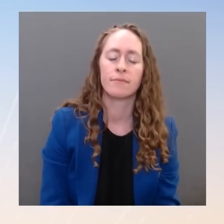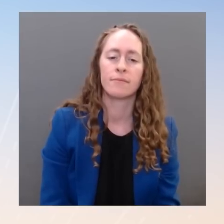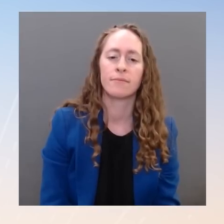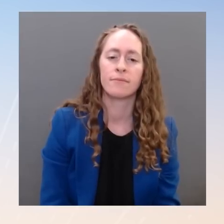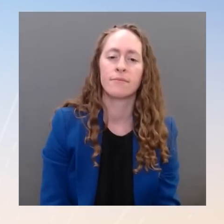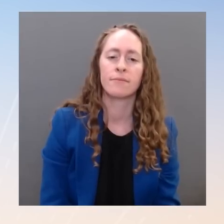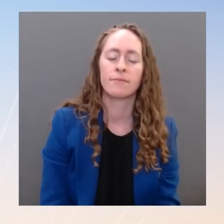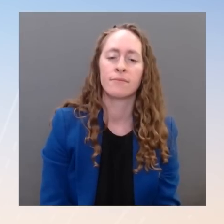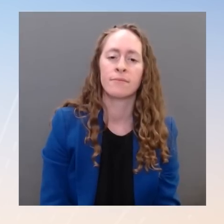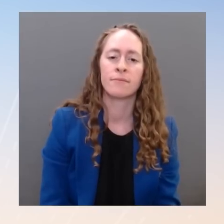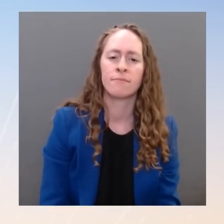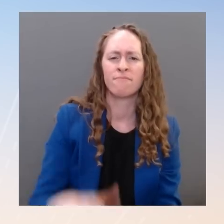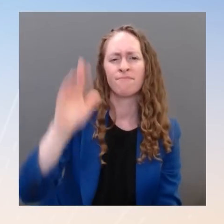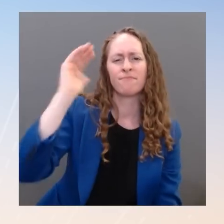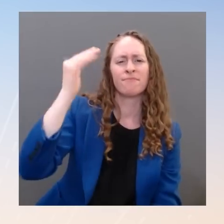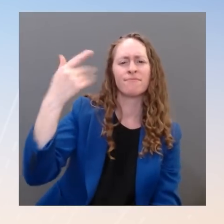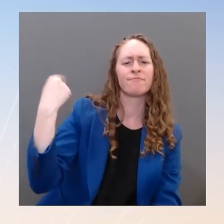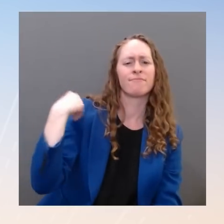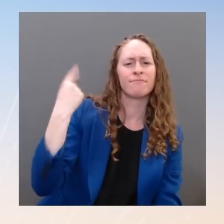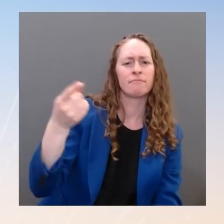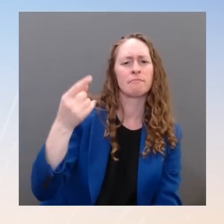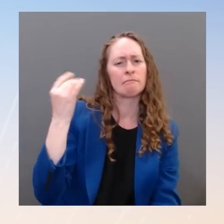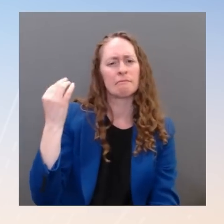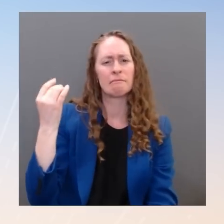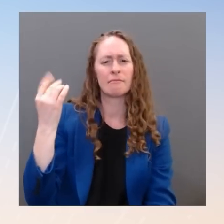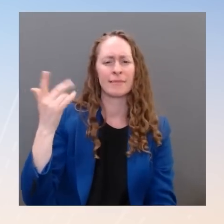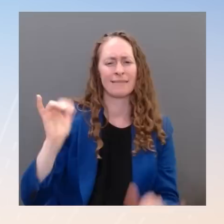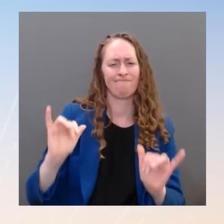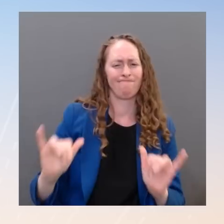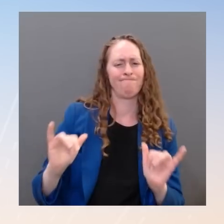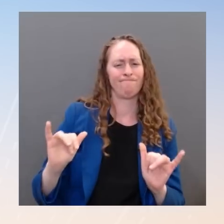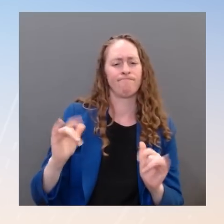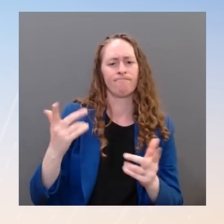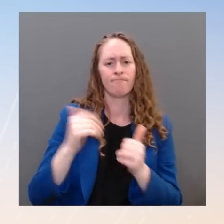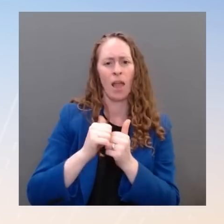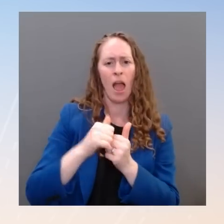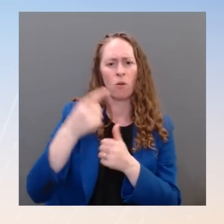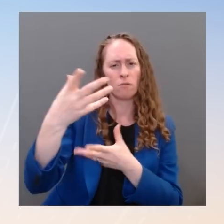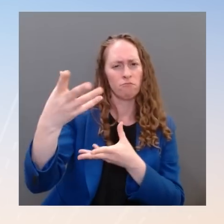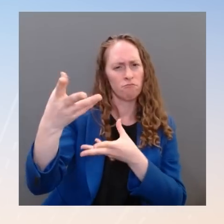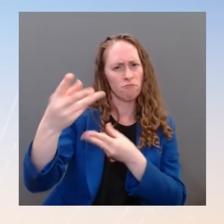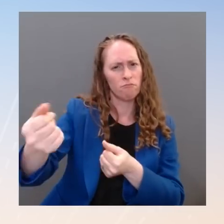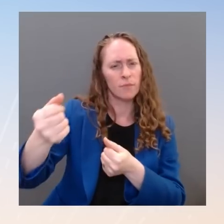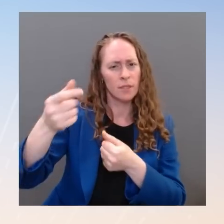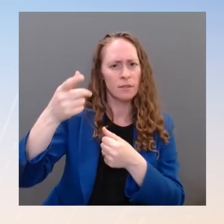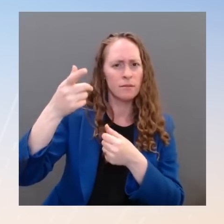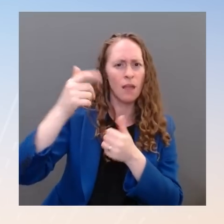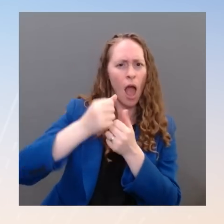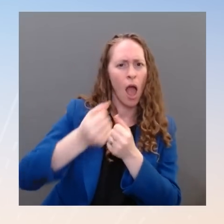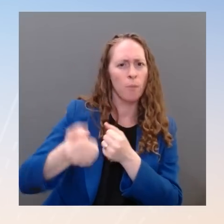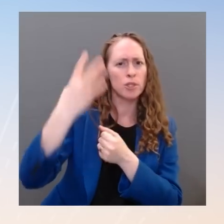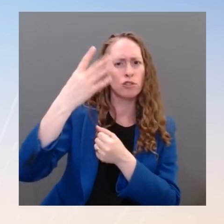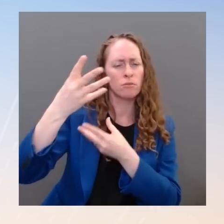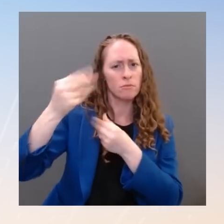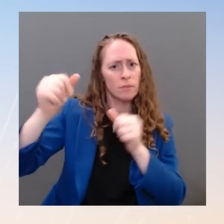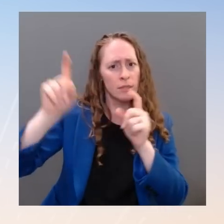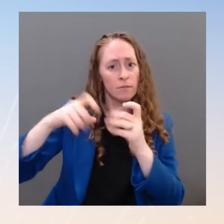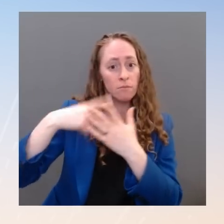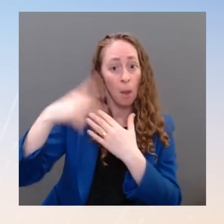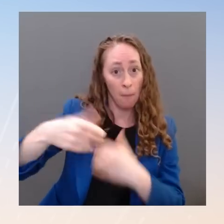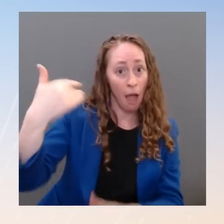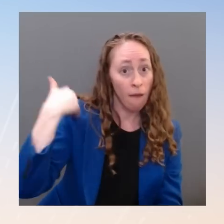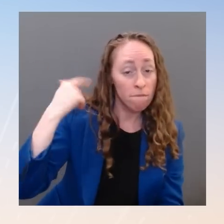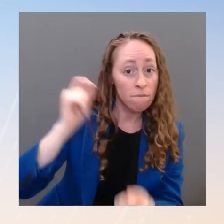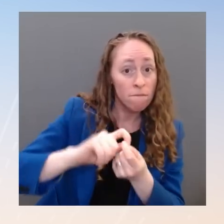overall. Is that information that you're planning to make public or planning to provide to the Senate and the House as they consider whether to provide